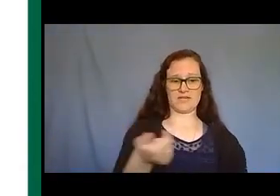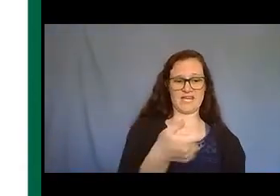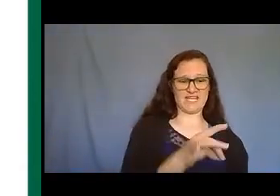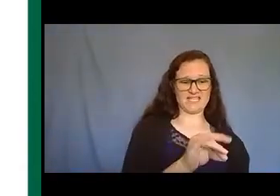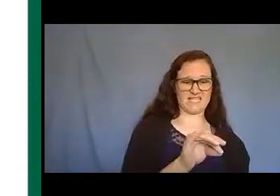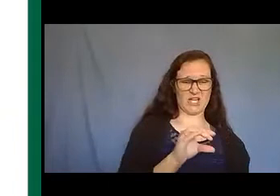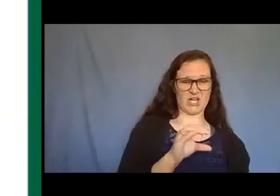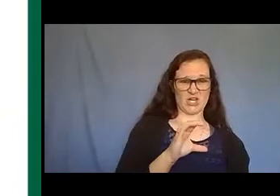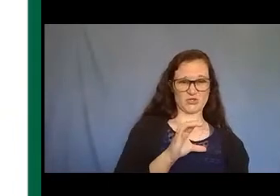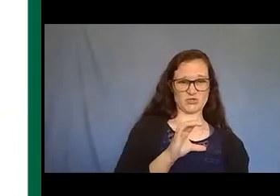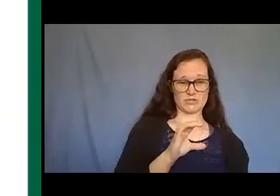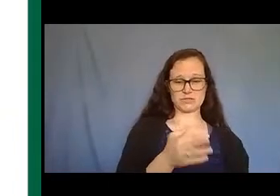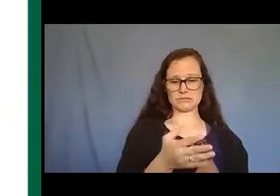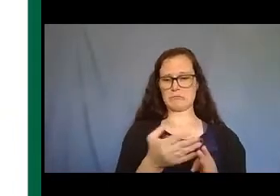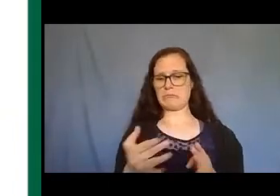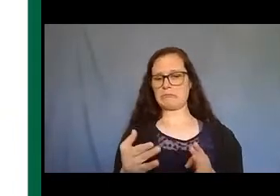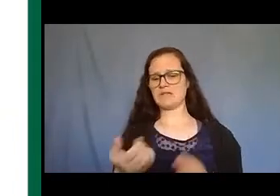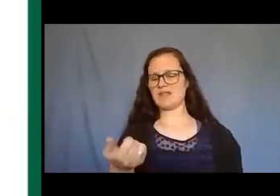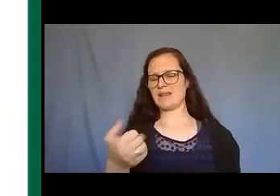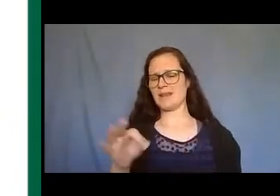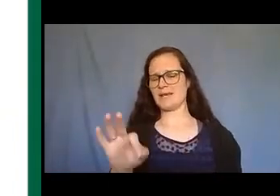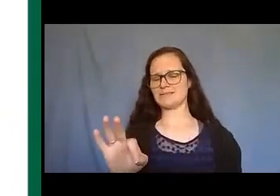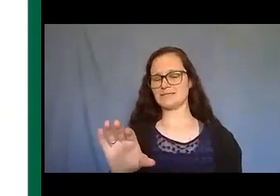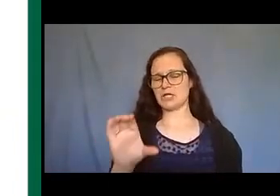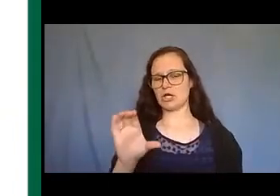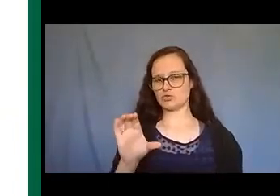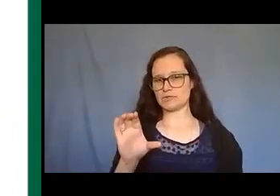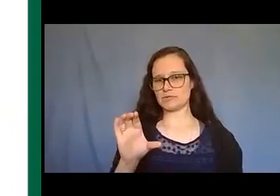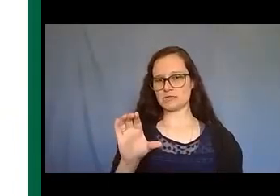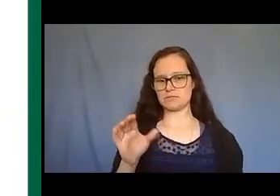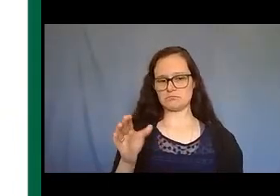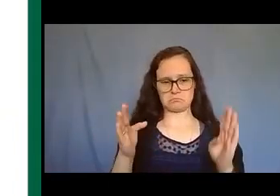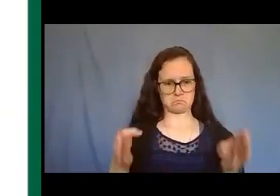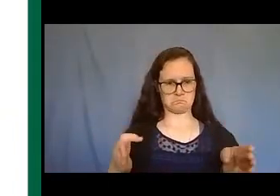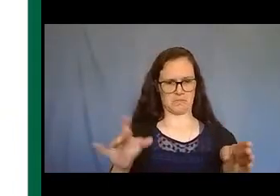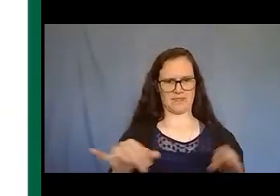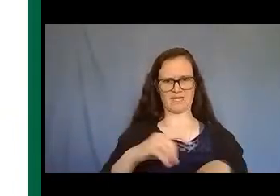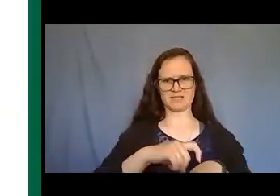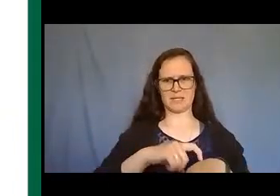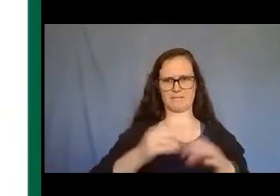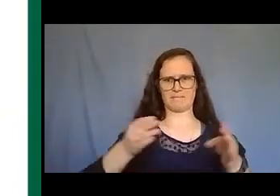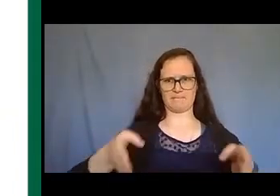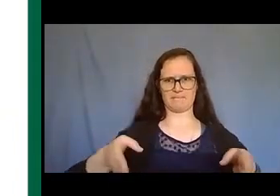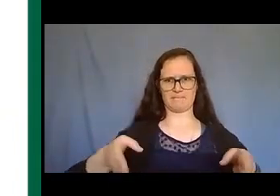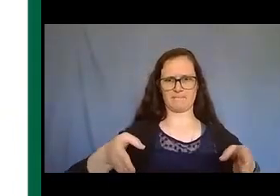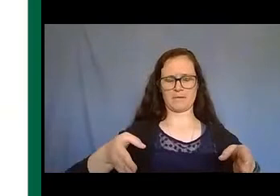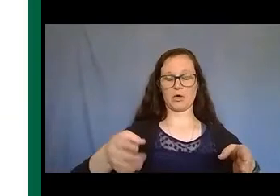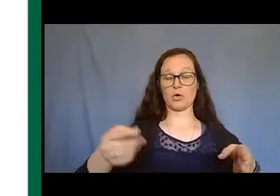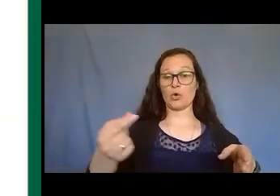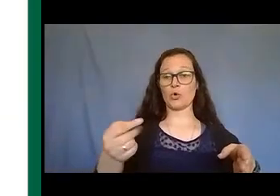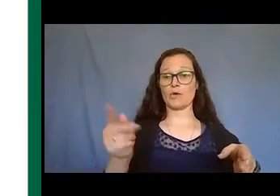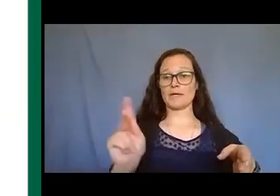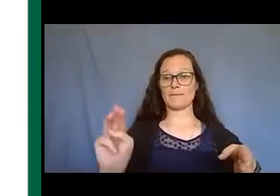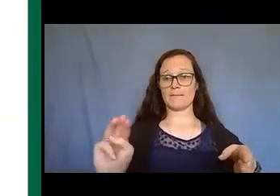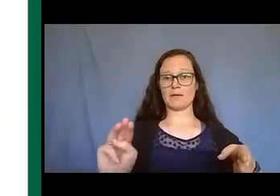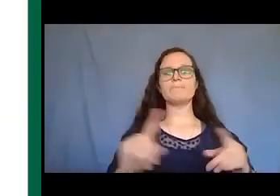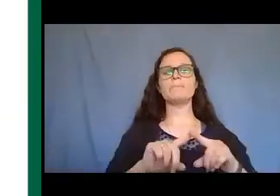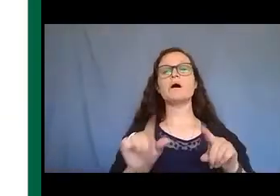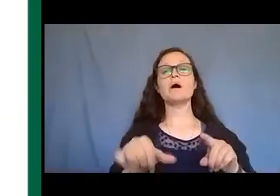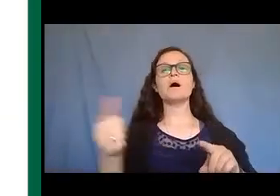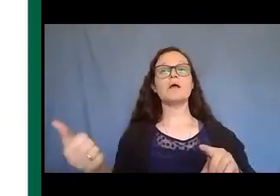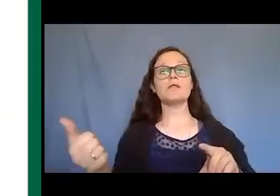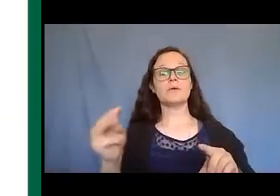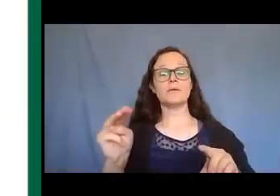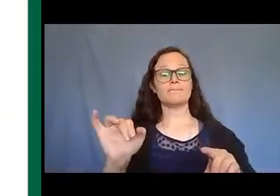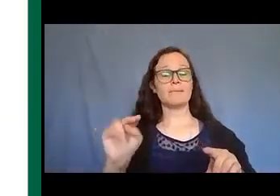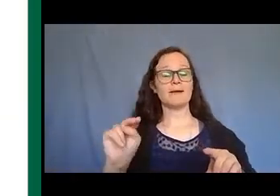early 1900s. And during that time period, not only the Gold King mine, but other mines in the area,